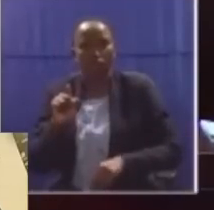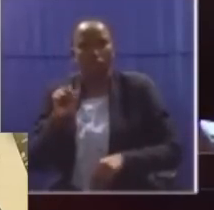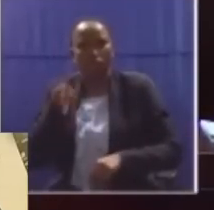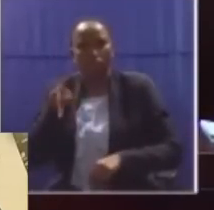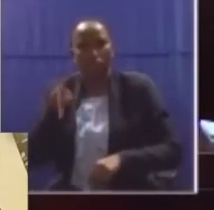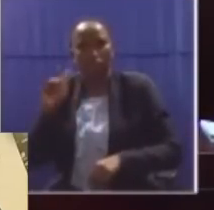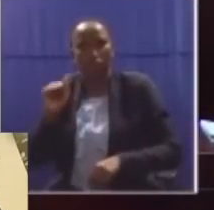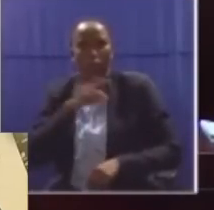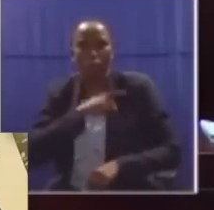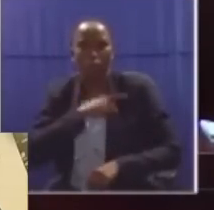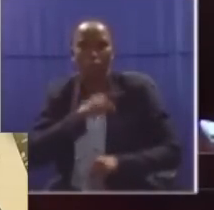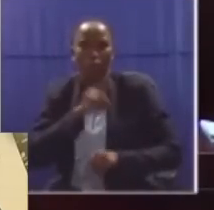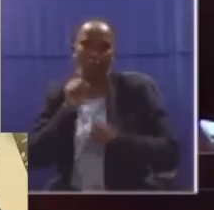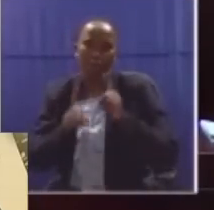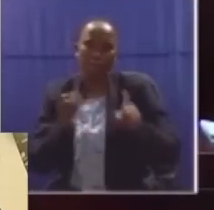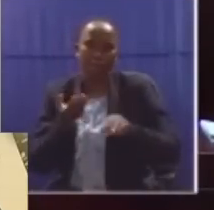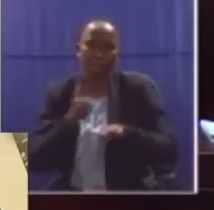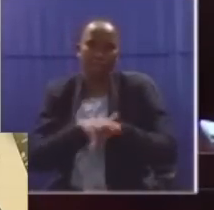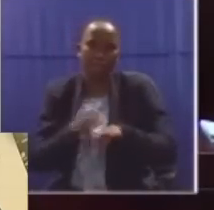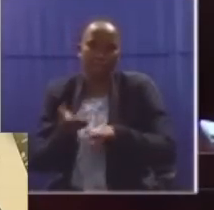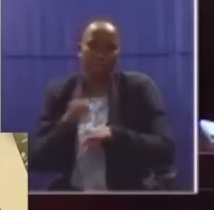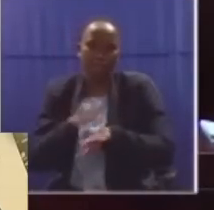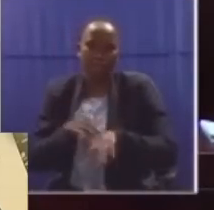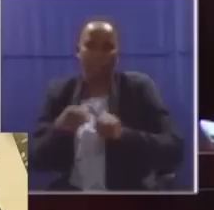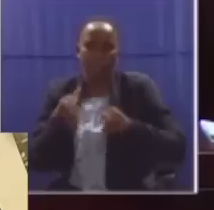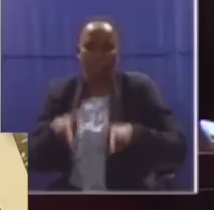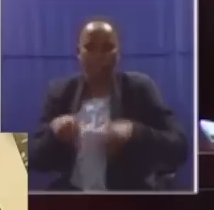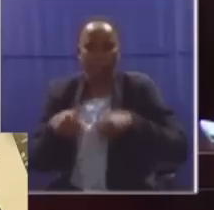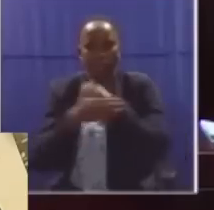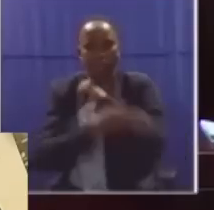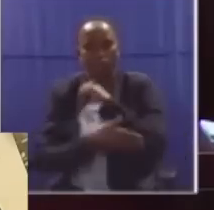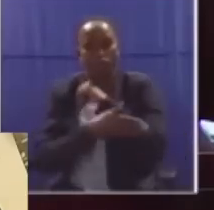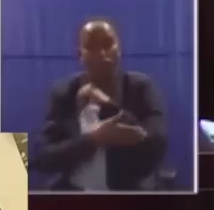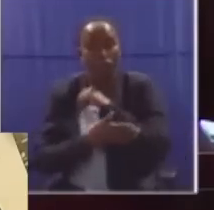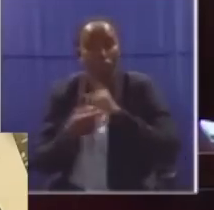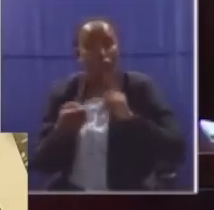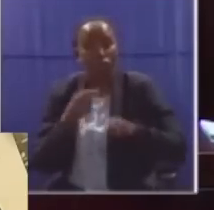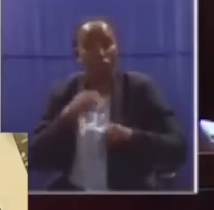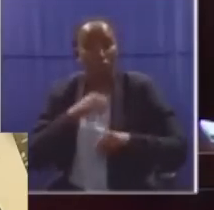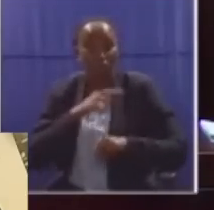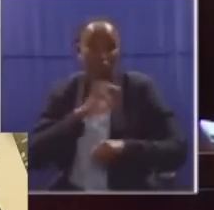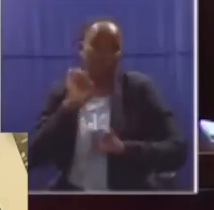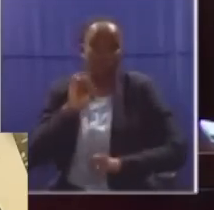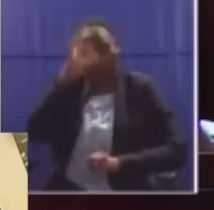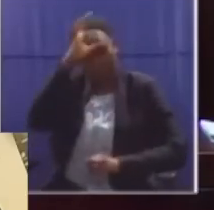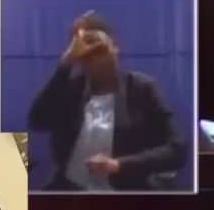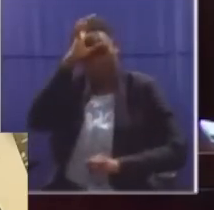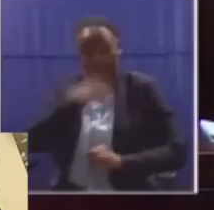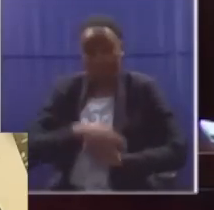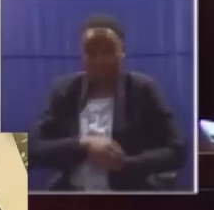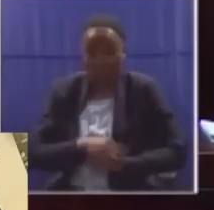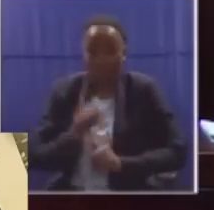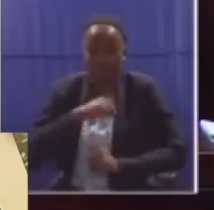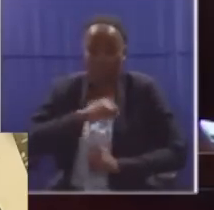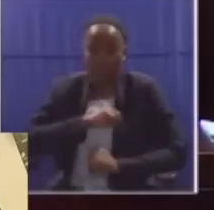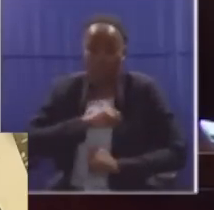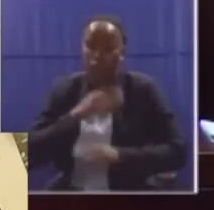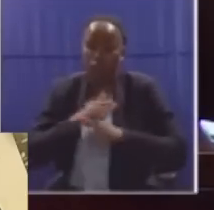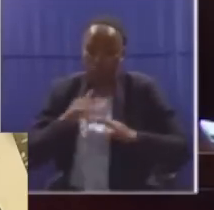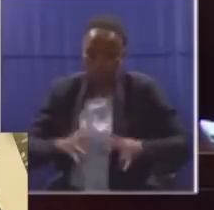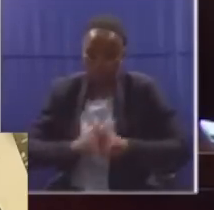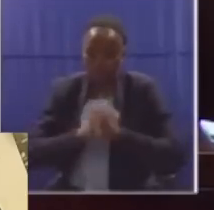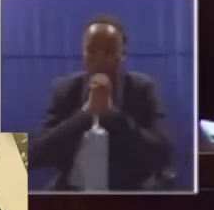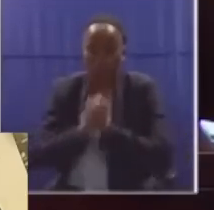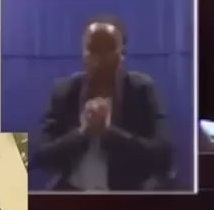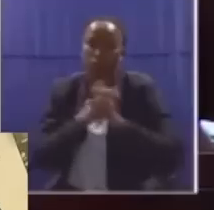have lost loved ones in service of our country through the South African Police Service. We stand together with the hard-working, honest,